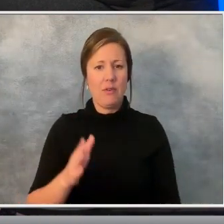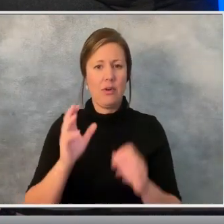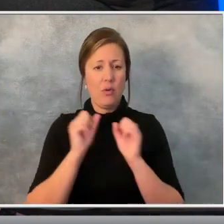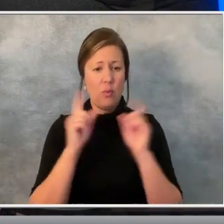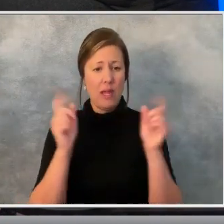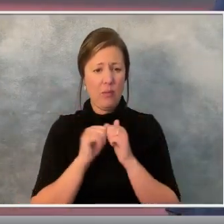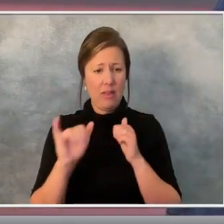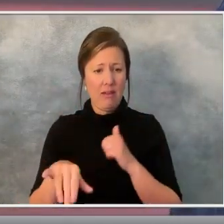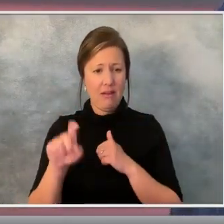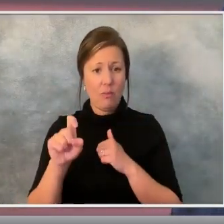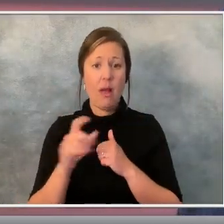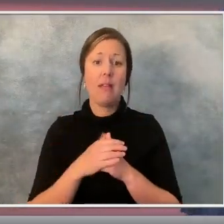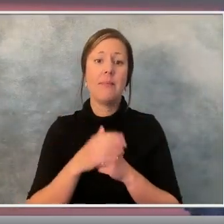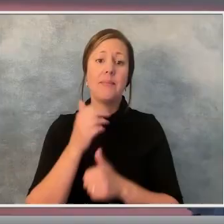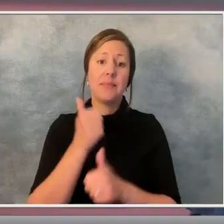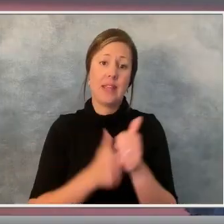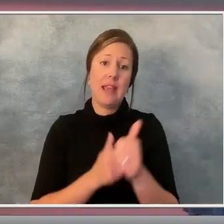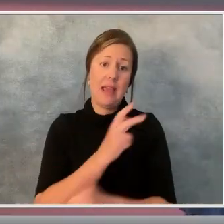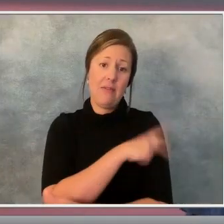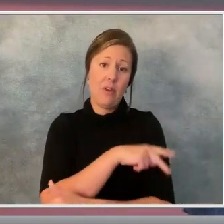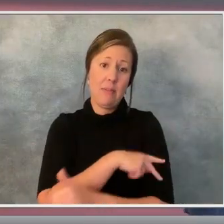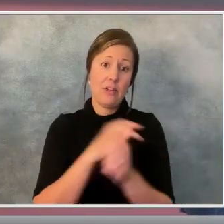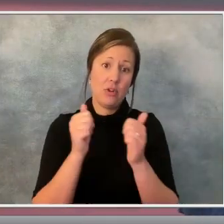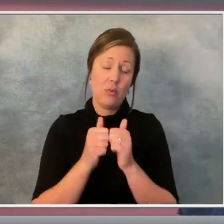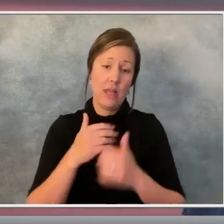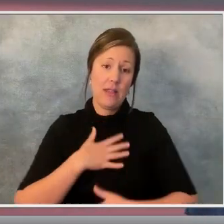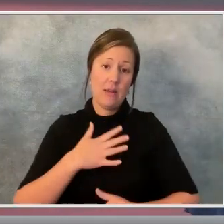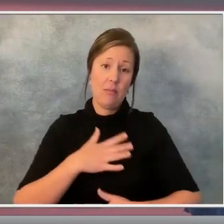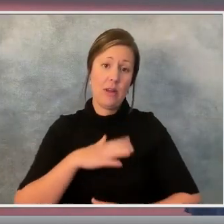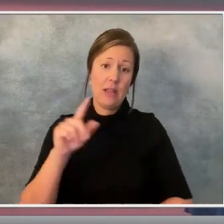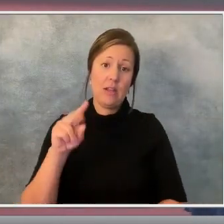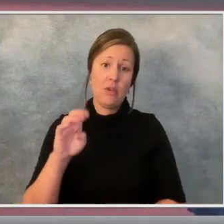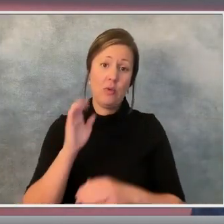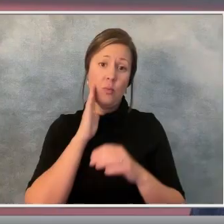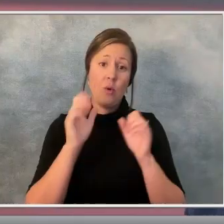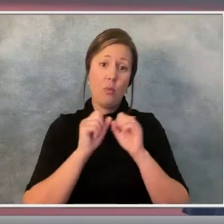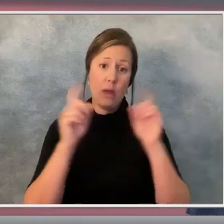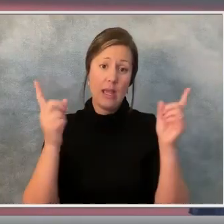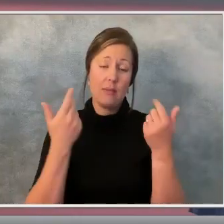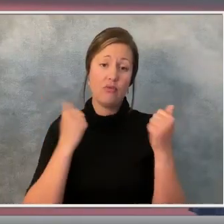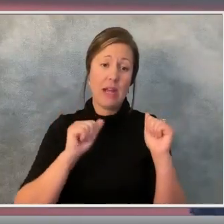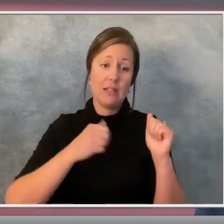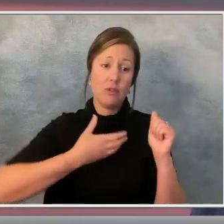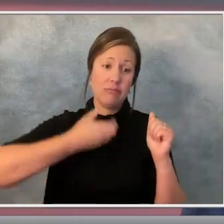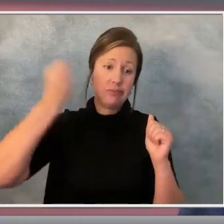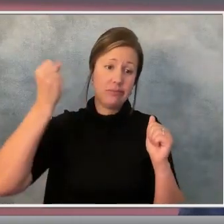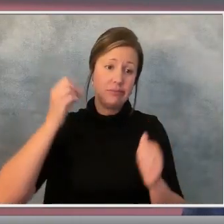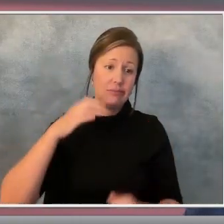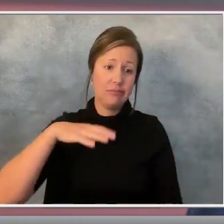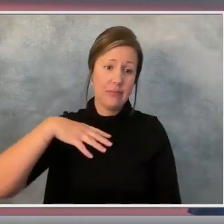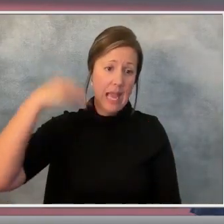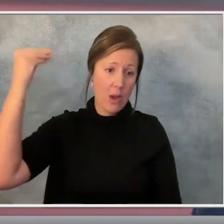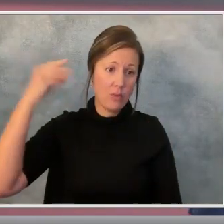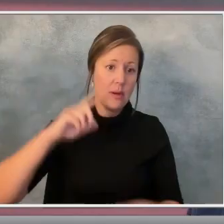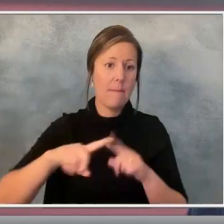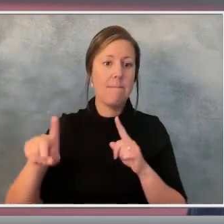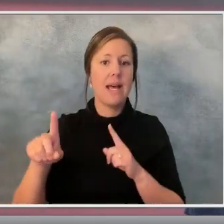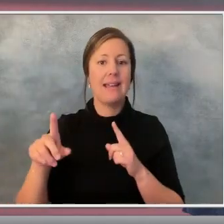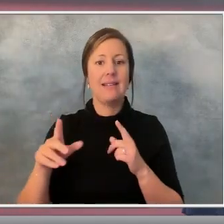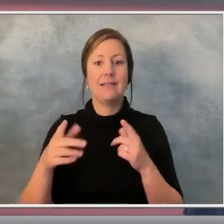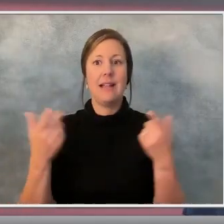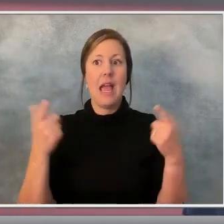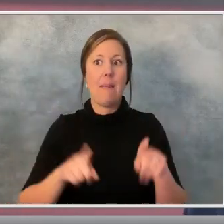every seen patient it. with a breathing tube, we wake up to some point to try and get the breathing tube out. But in this circumstance, that happens after his transplant. So